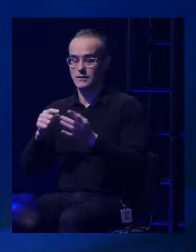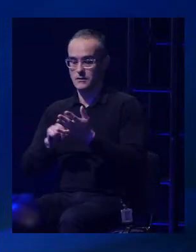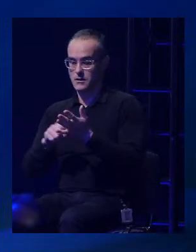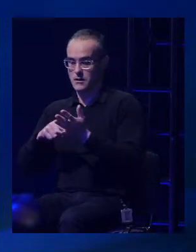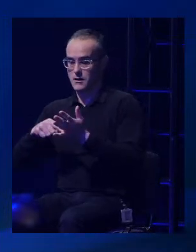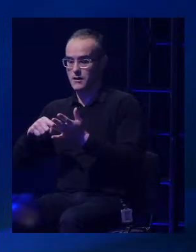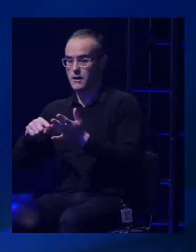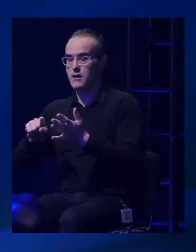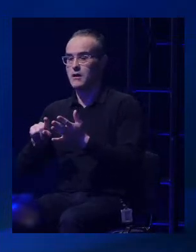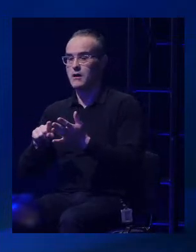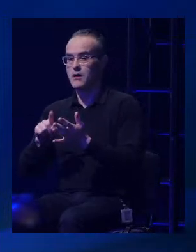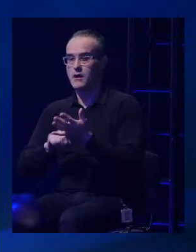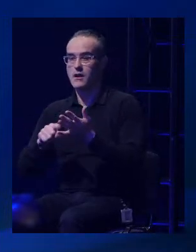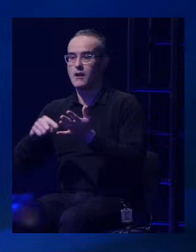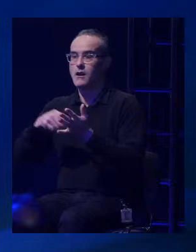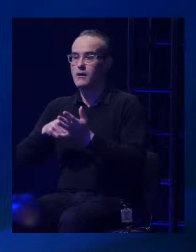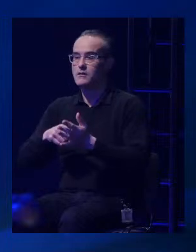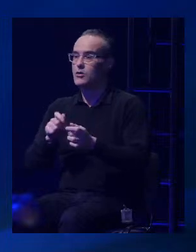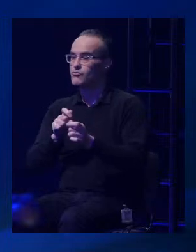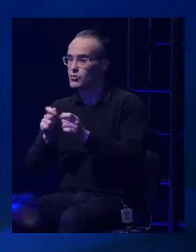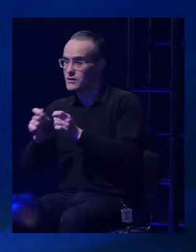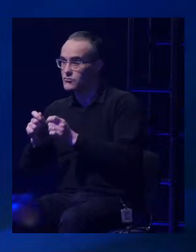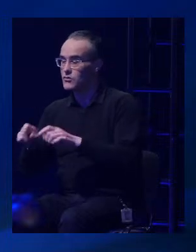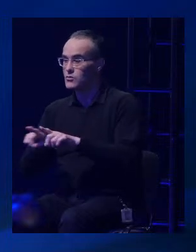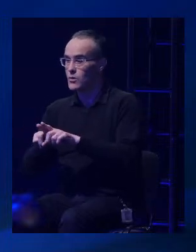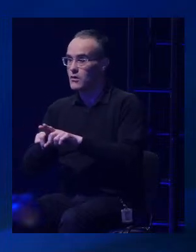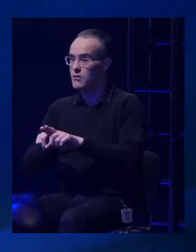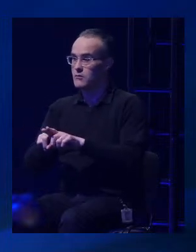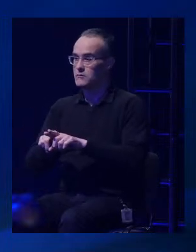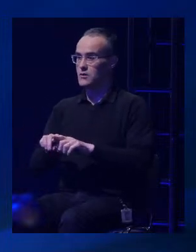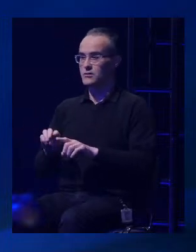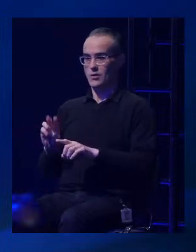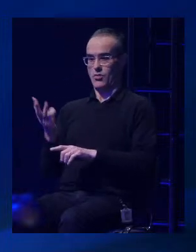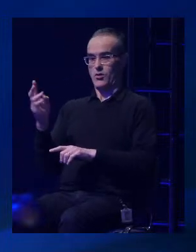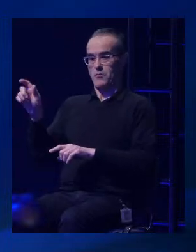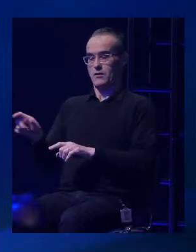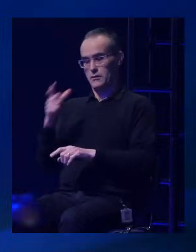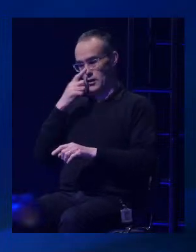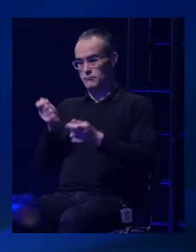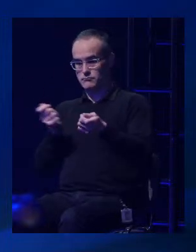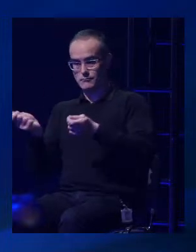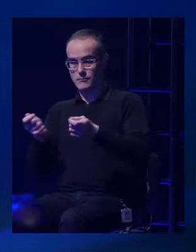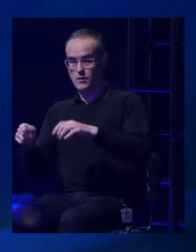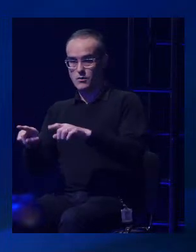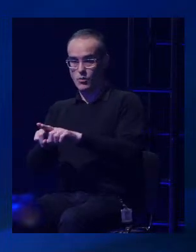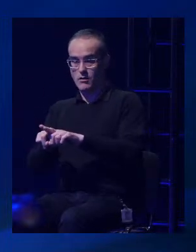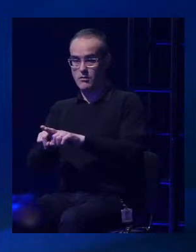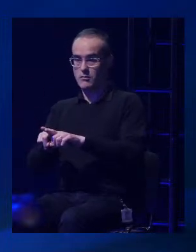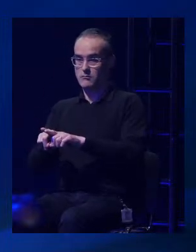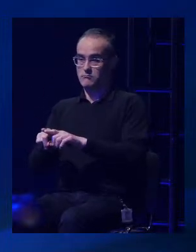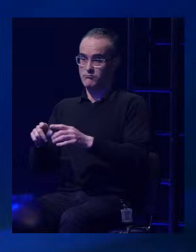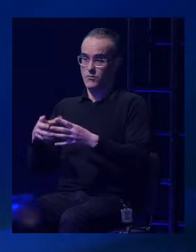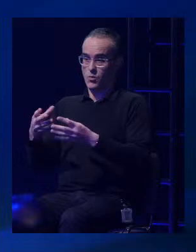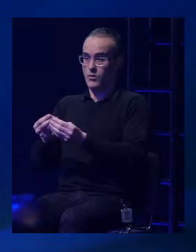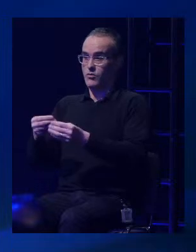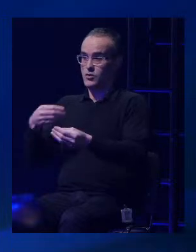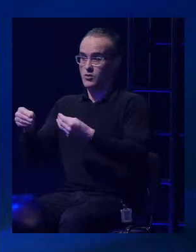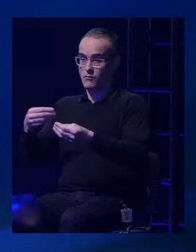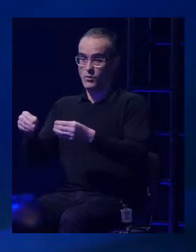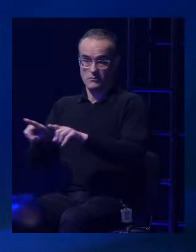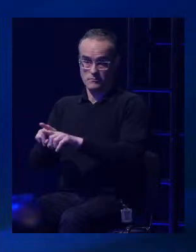all controllable by third party as well. So if you're using LiveGrade or any equivalent software, those will work with this particular device as well.